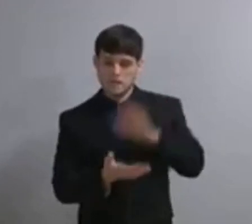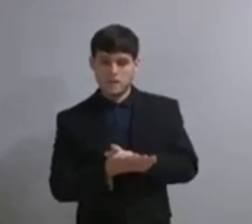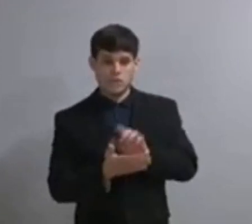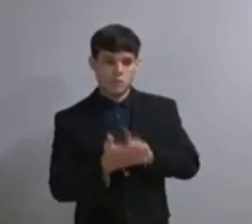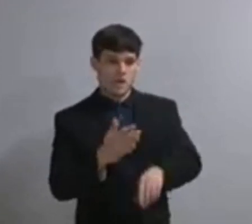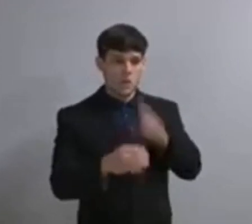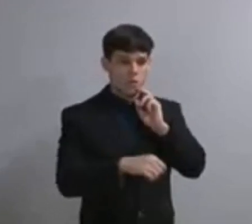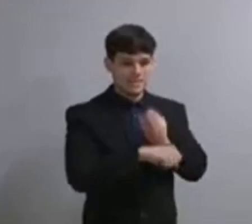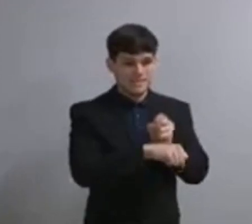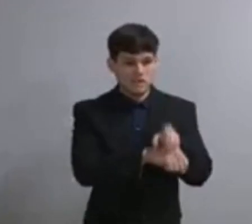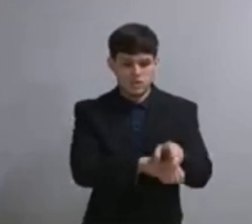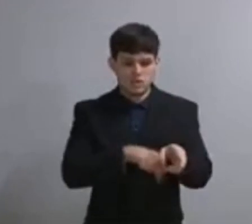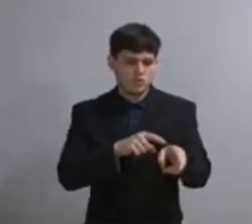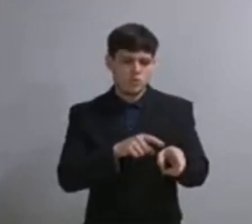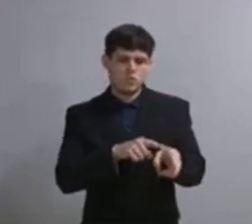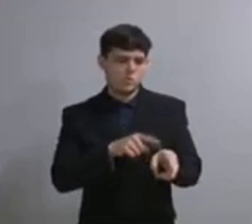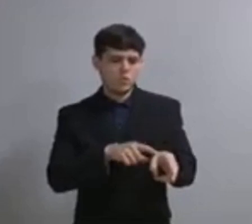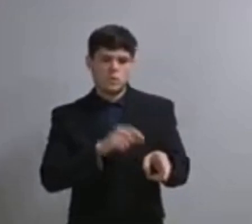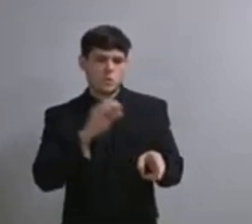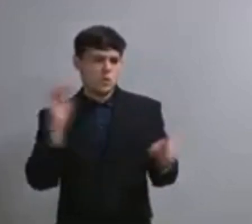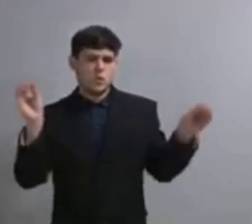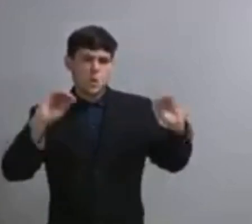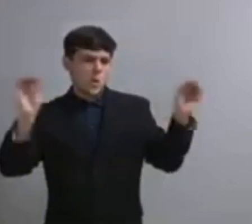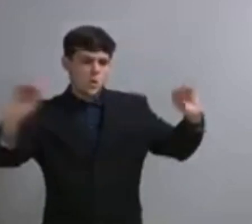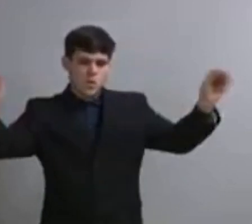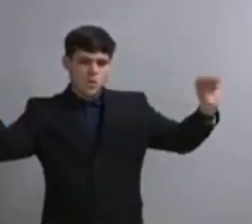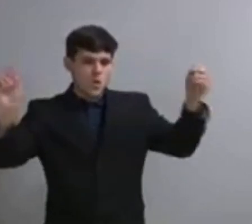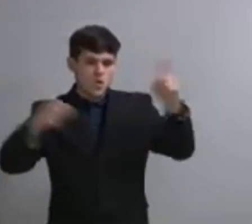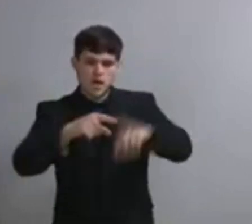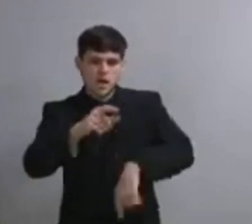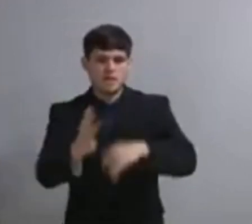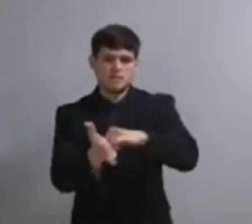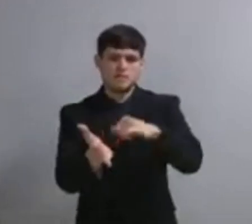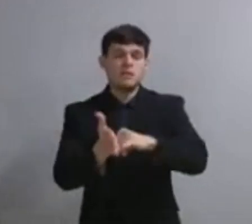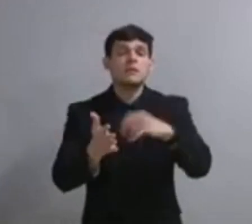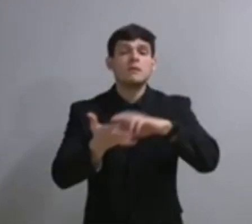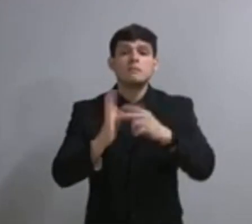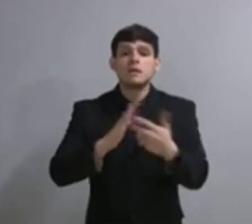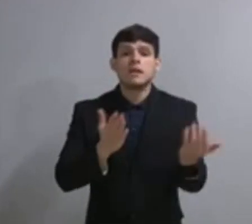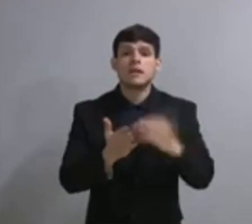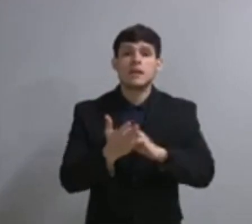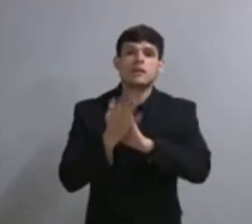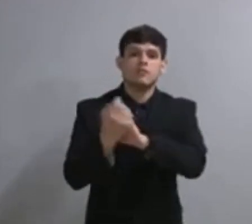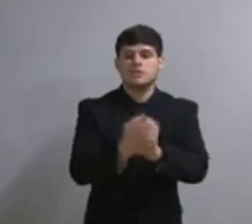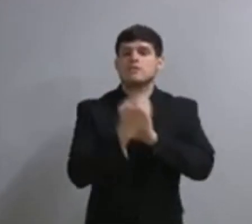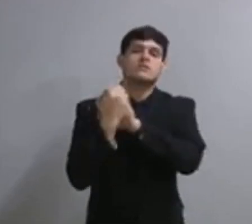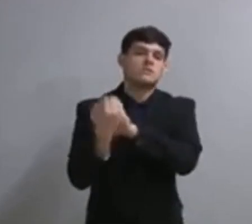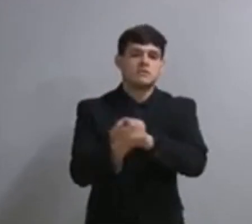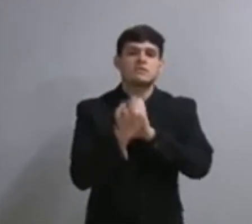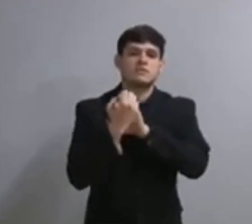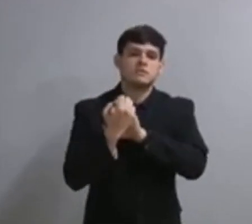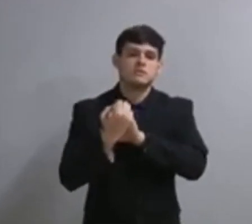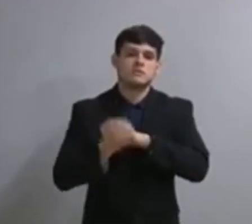you, friends, does not exist anymore. So once again, congratulations.